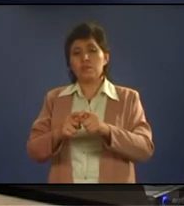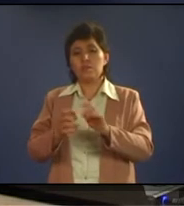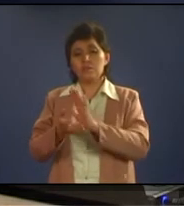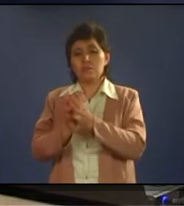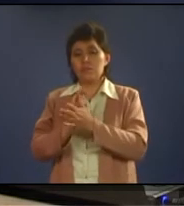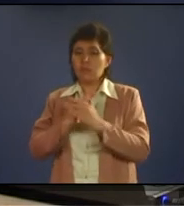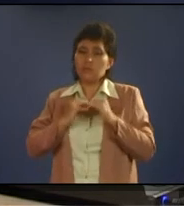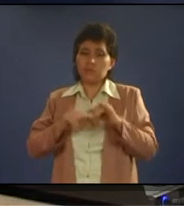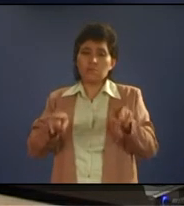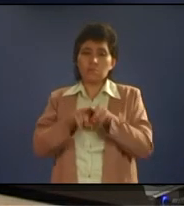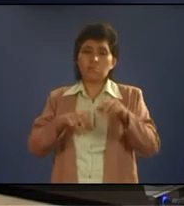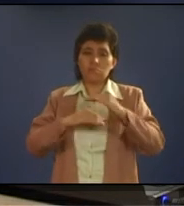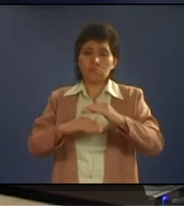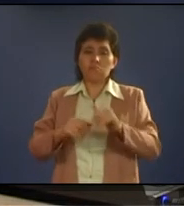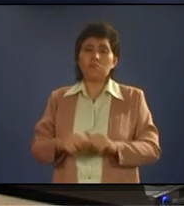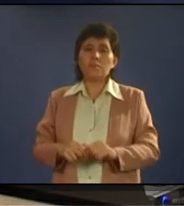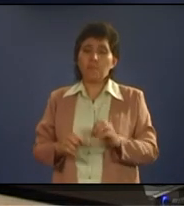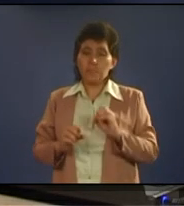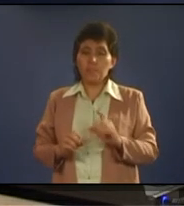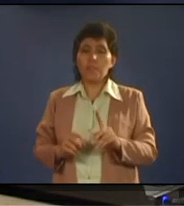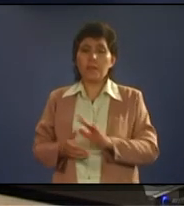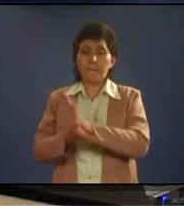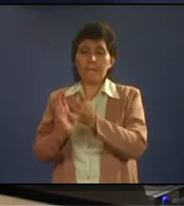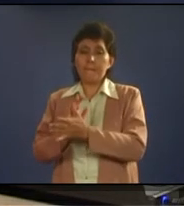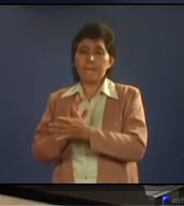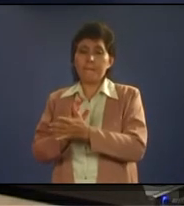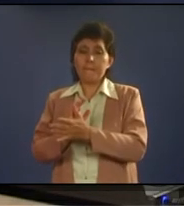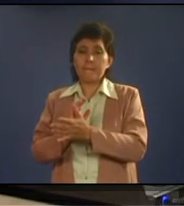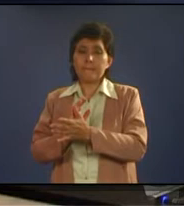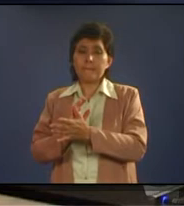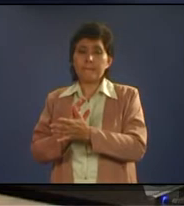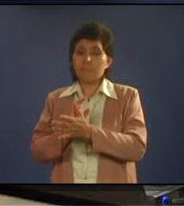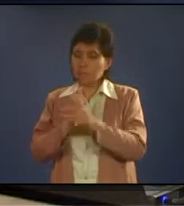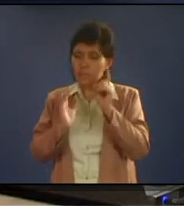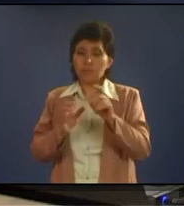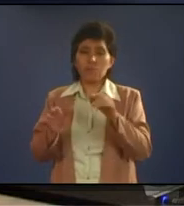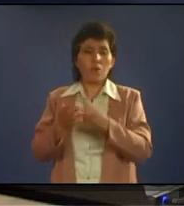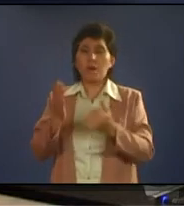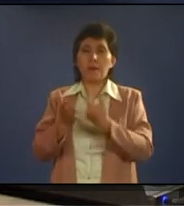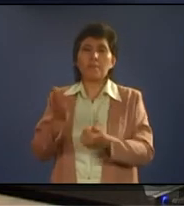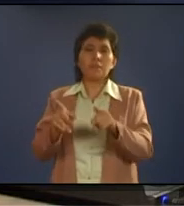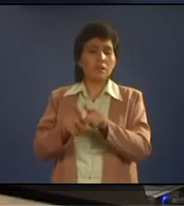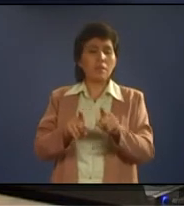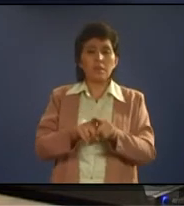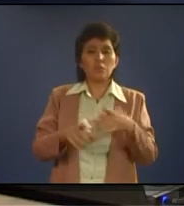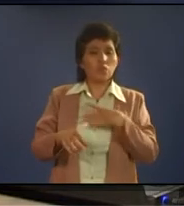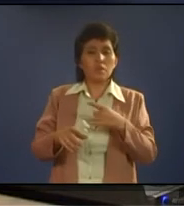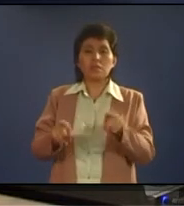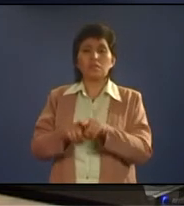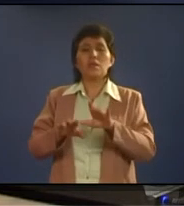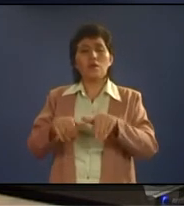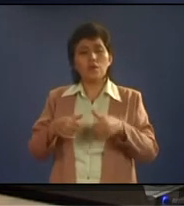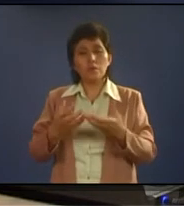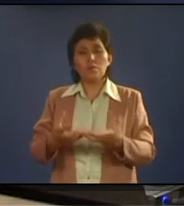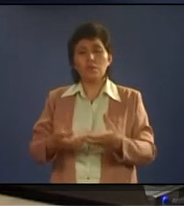cohesiveness remain or just to improve it, okay? That's why just do all things together, okay? Next one is, how do you